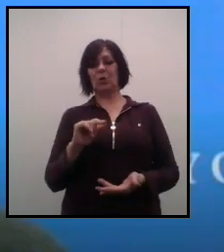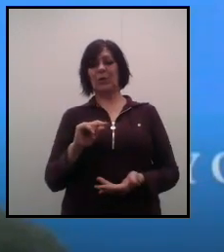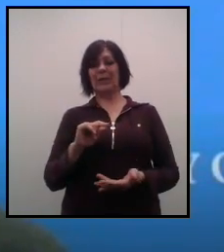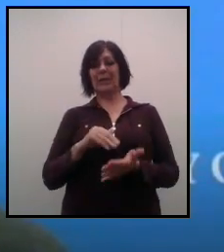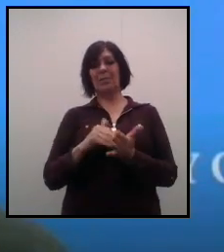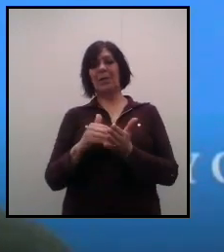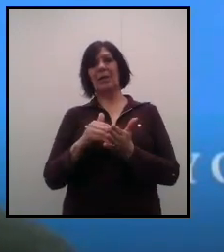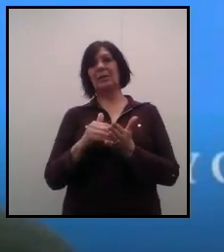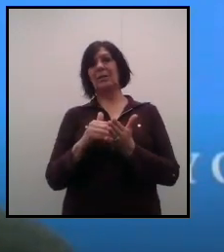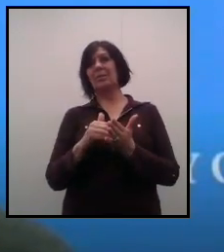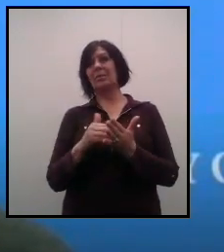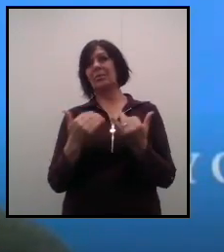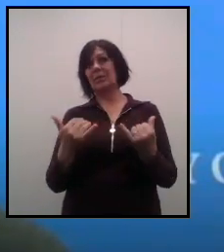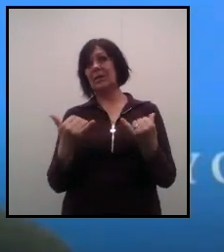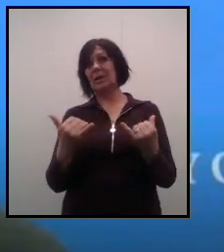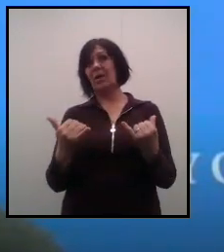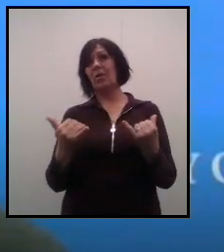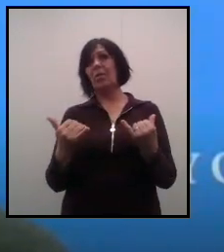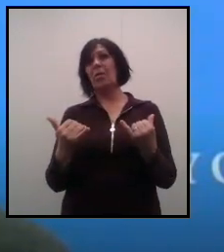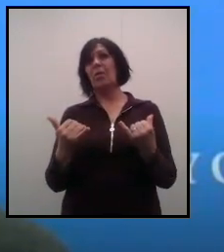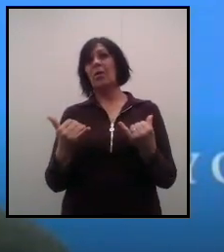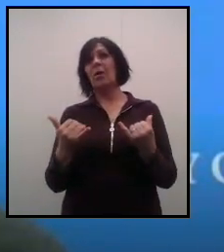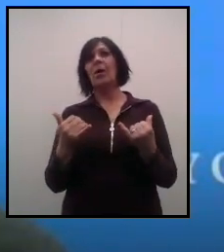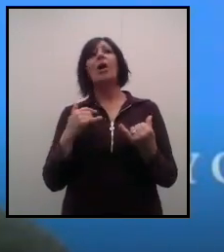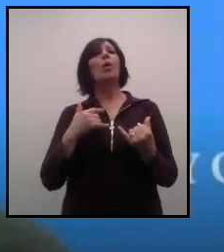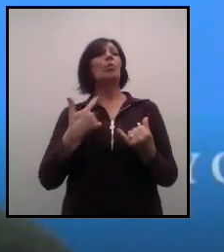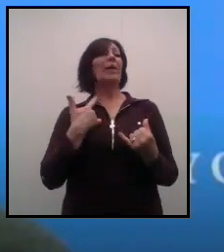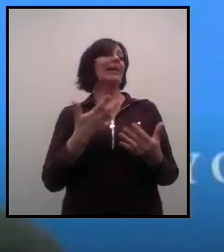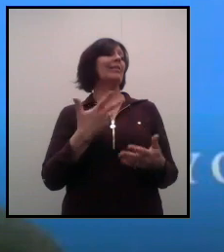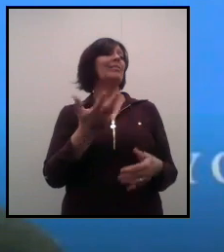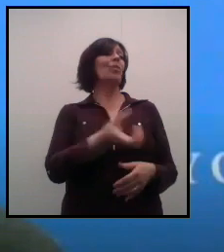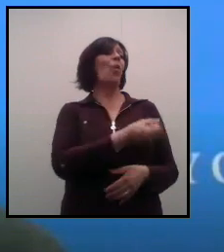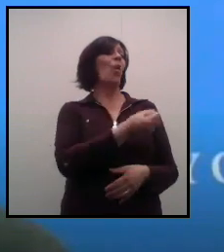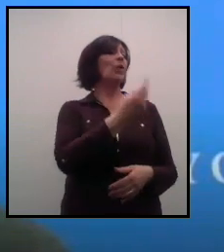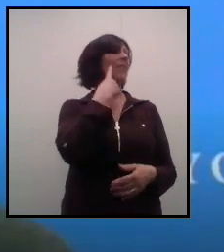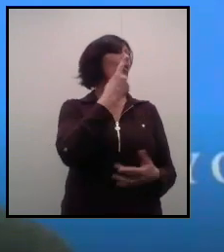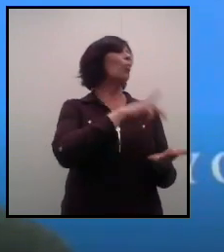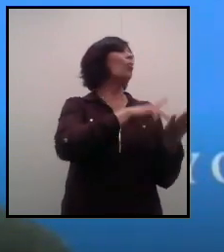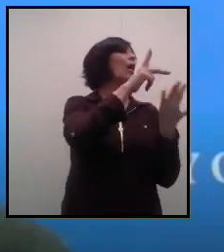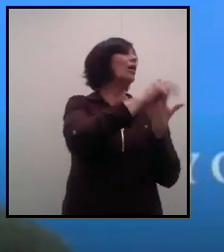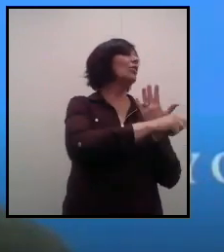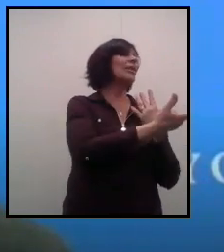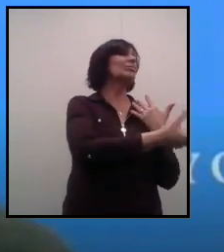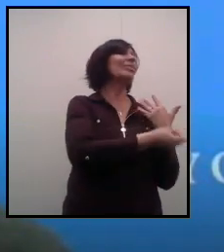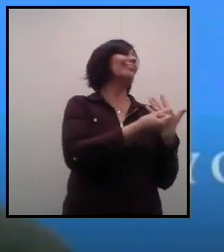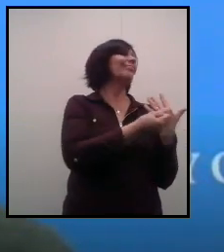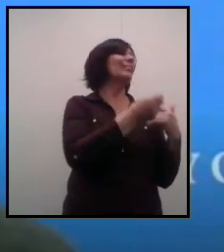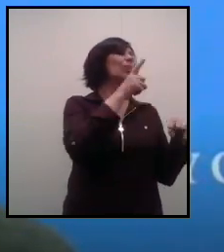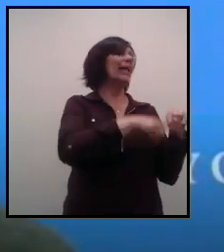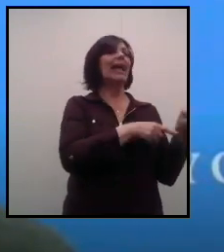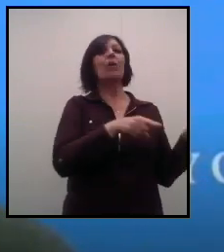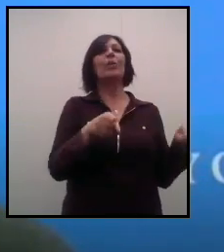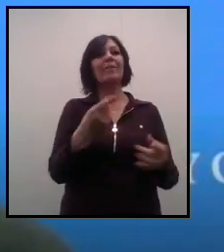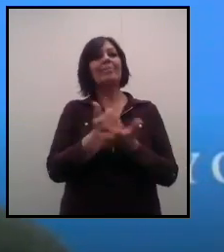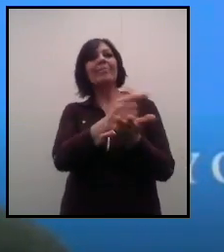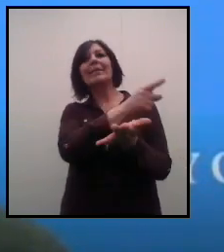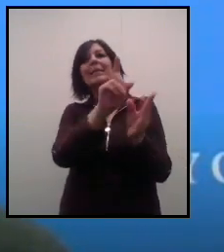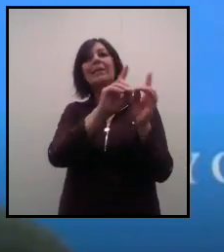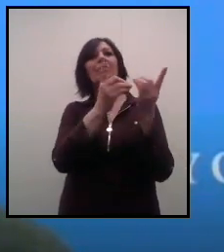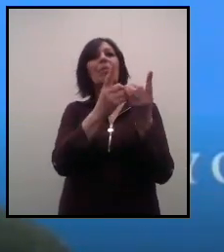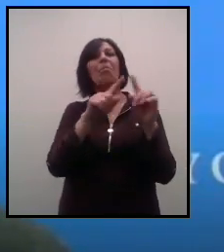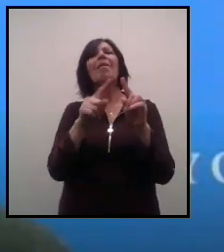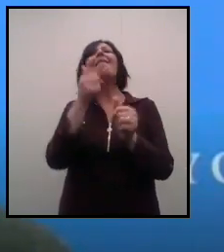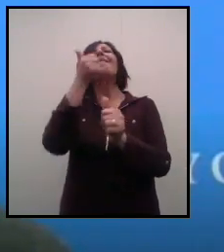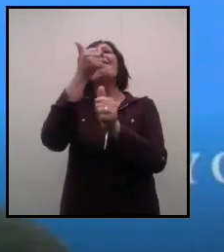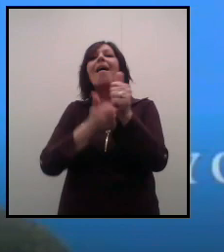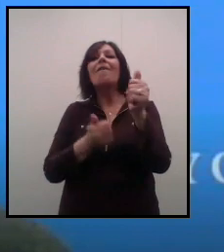amendments that would have been put forth towards projects that we had planned to do, but we're not going to do this year. But every department, every office would be